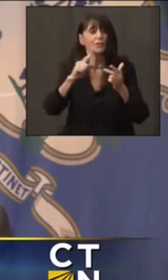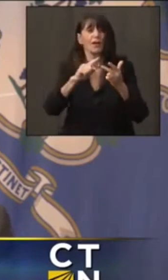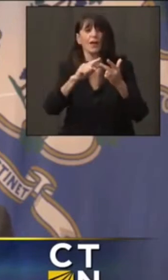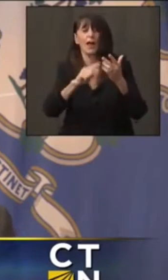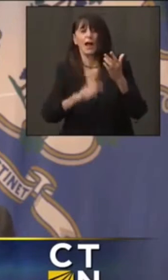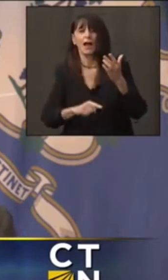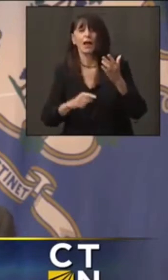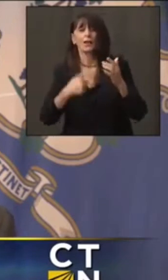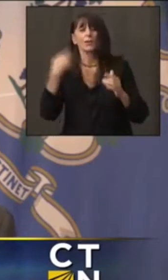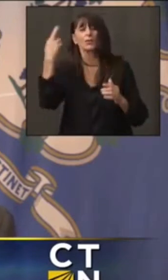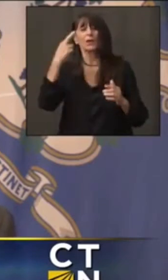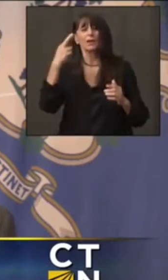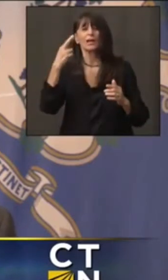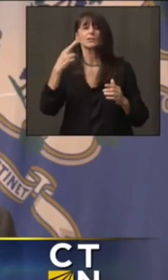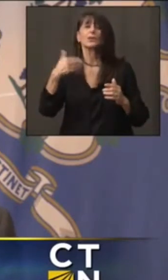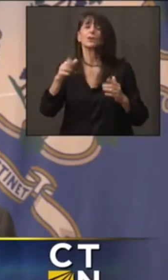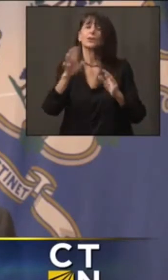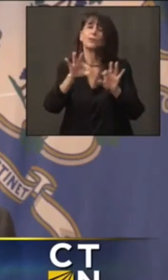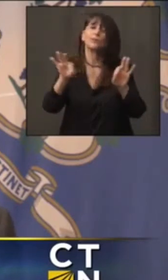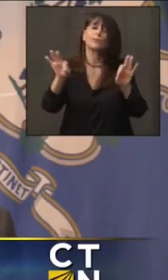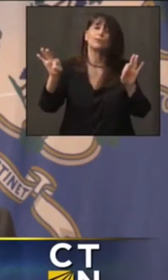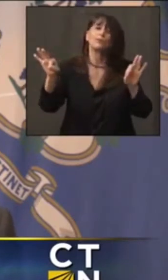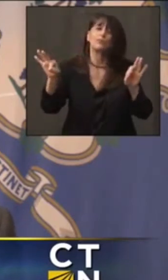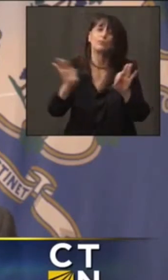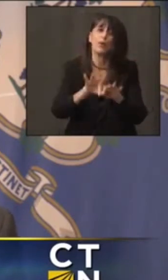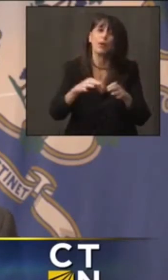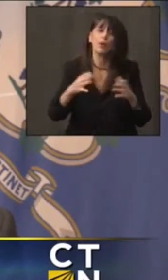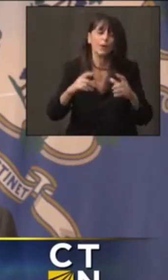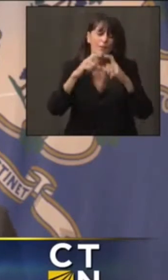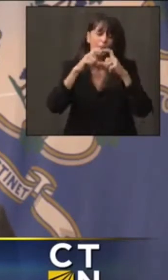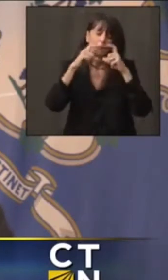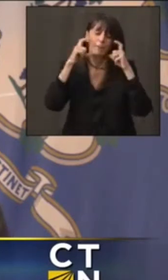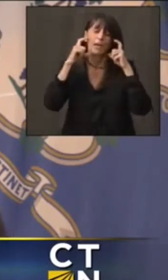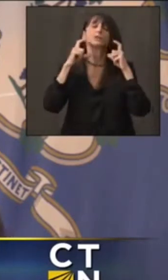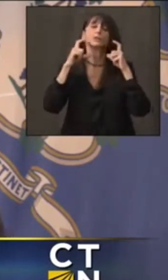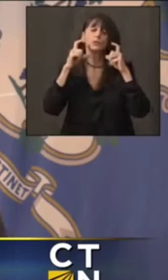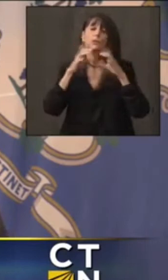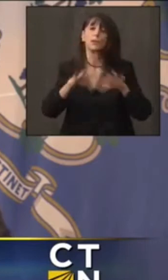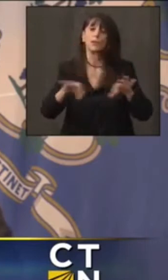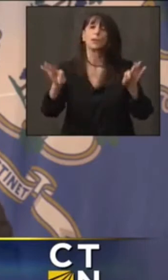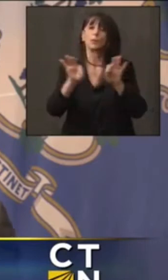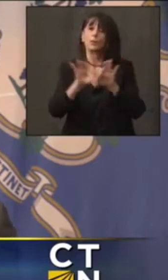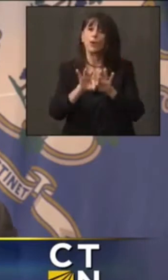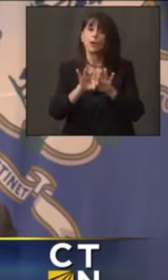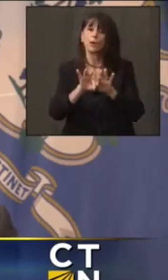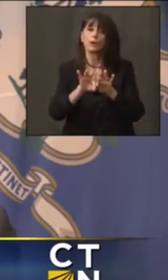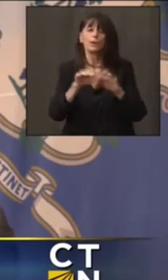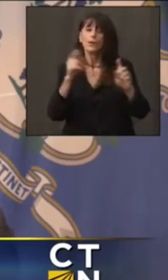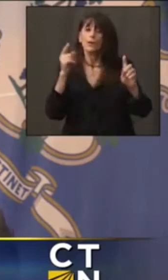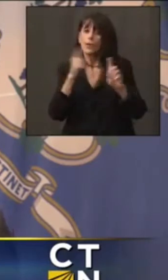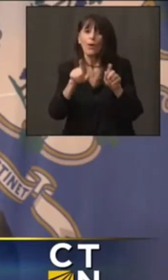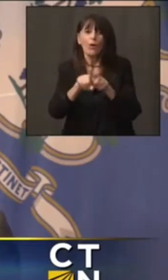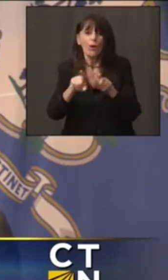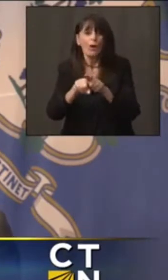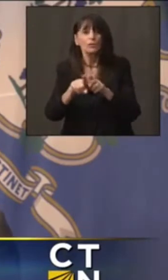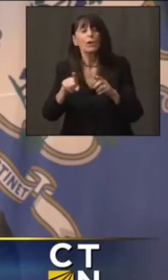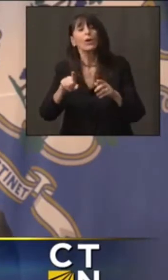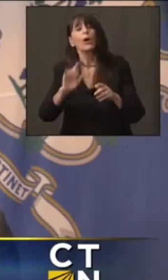we realize how important wearing that mask is. It's really been important in keeping our kids safe in school.